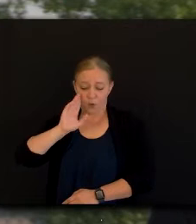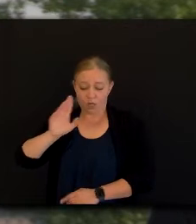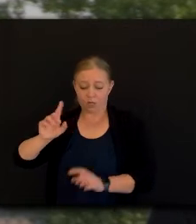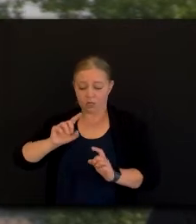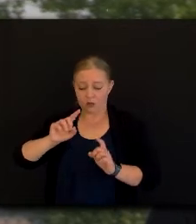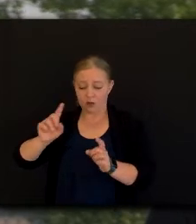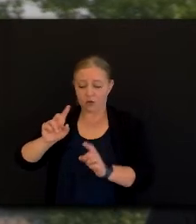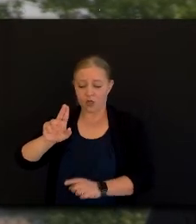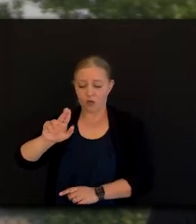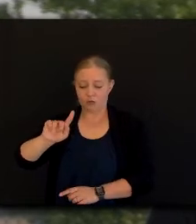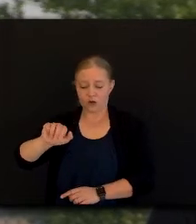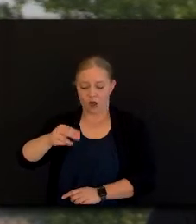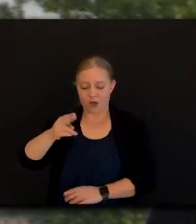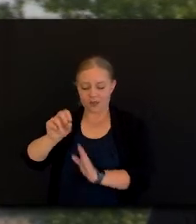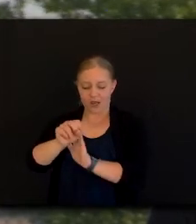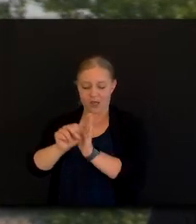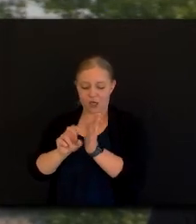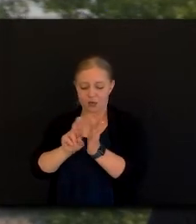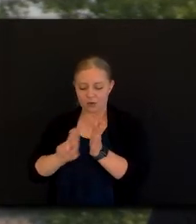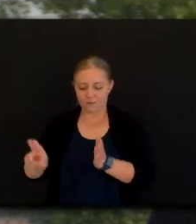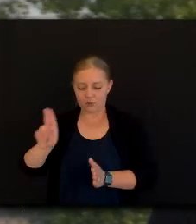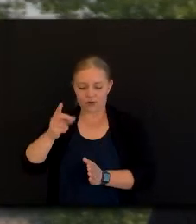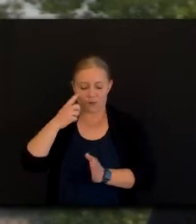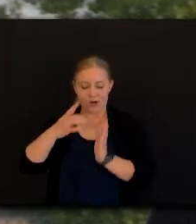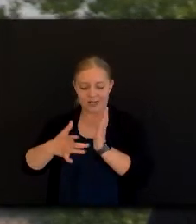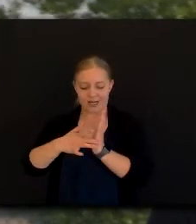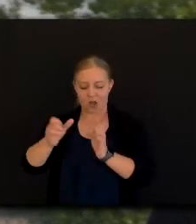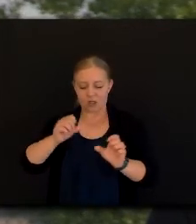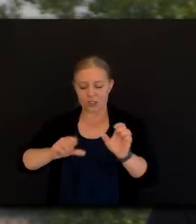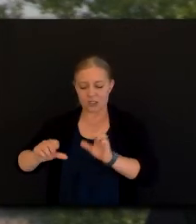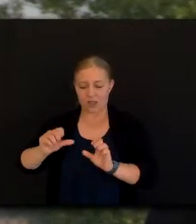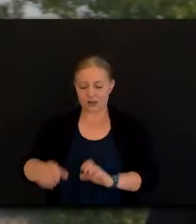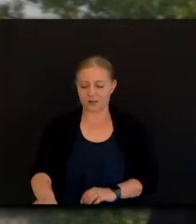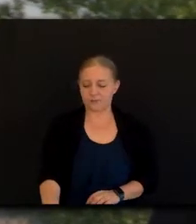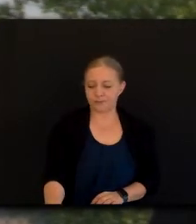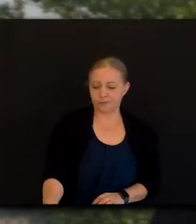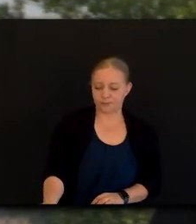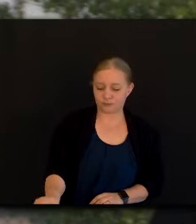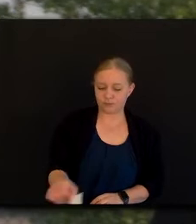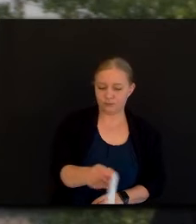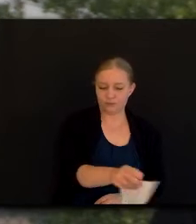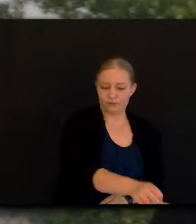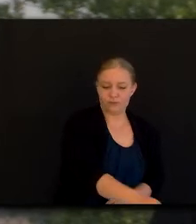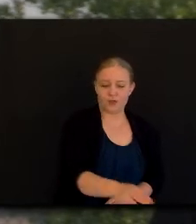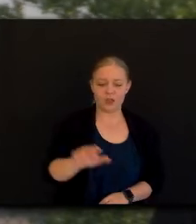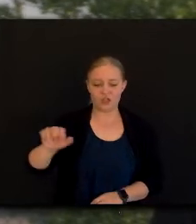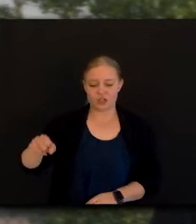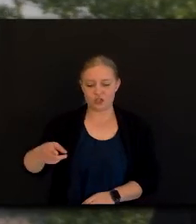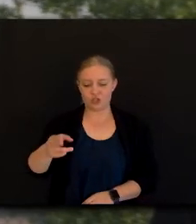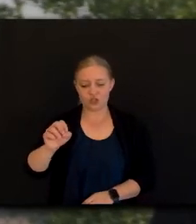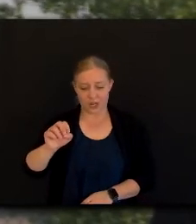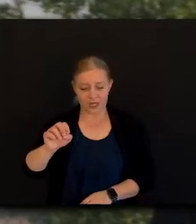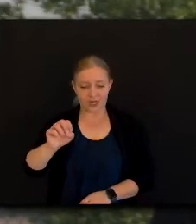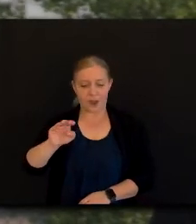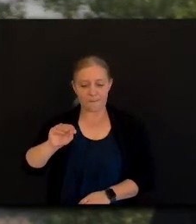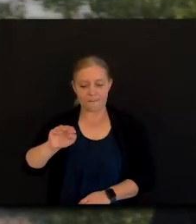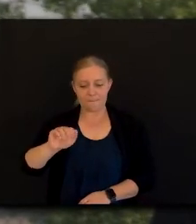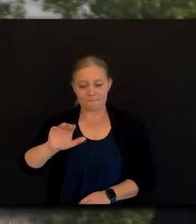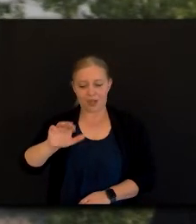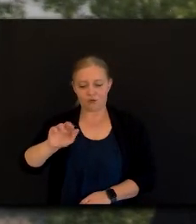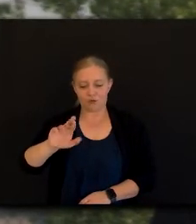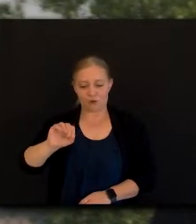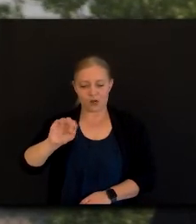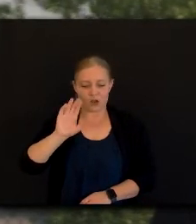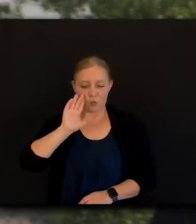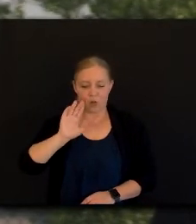University. Shane McCrory. Shane's parents are Michelle and Todd McCrory. Shane will attend the University of Kansas and major